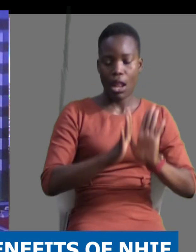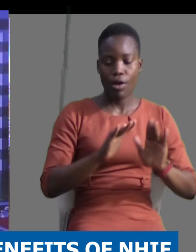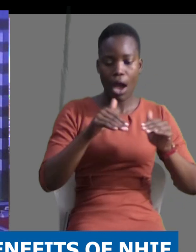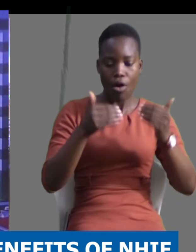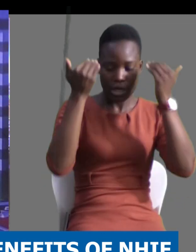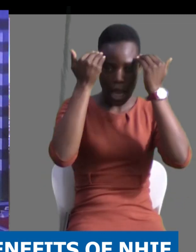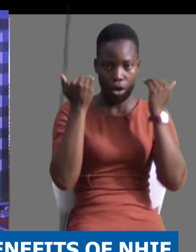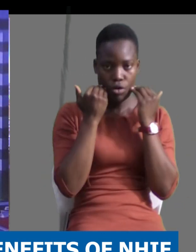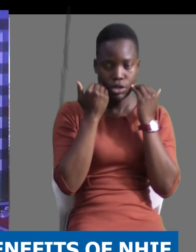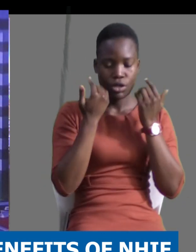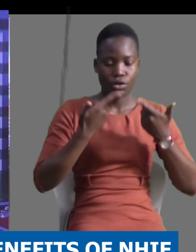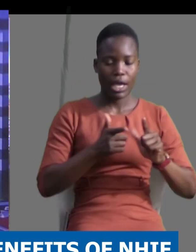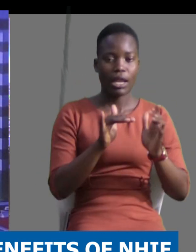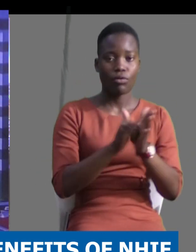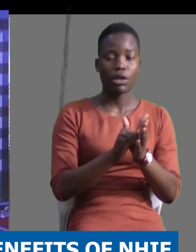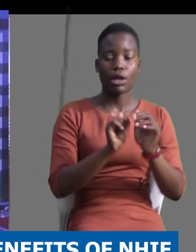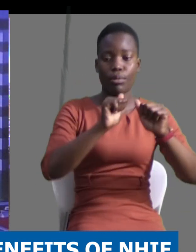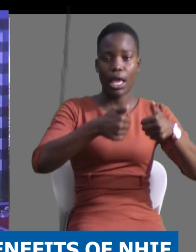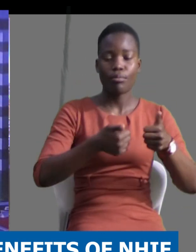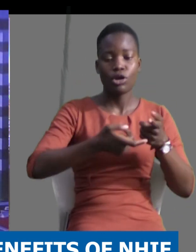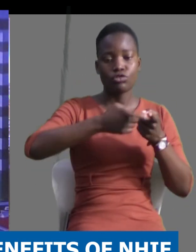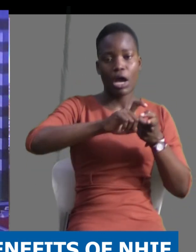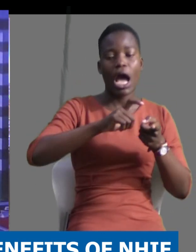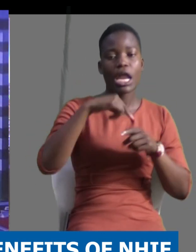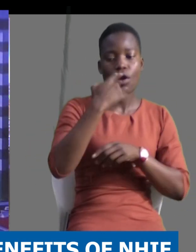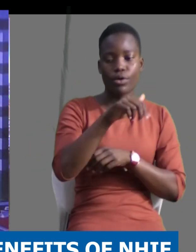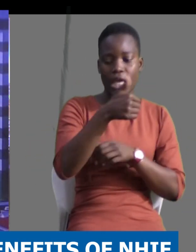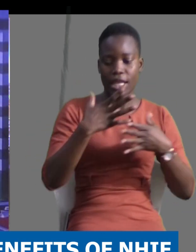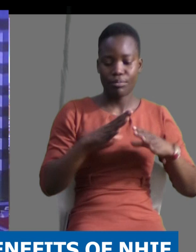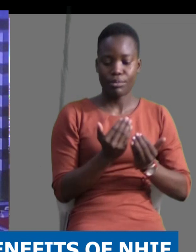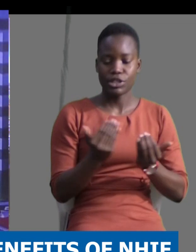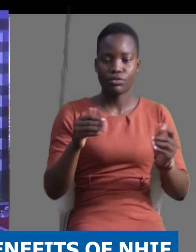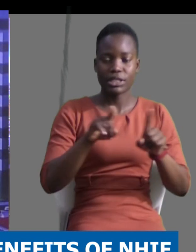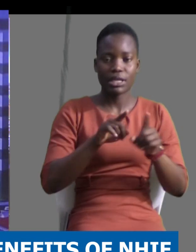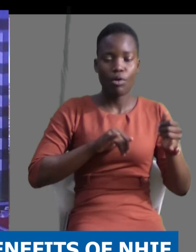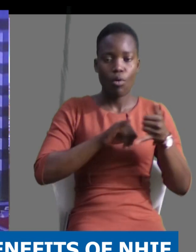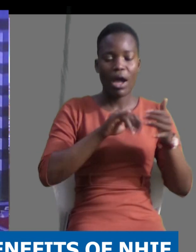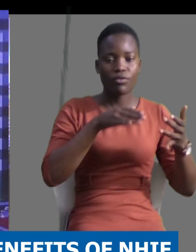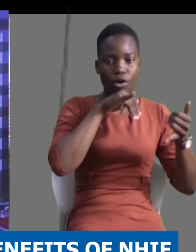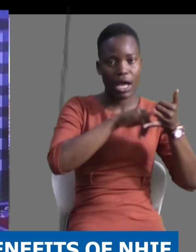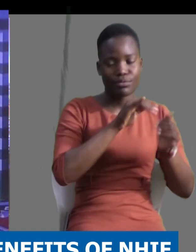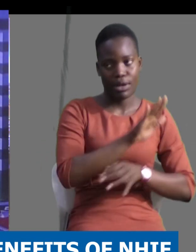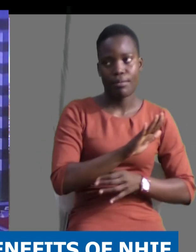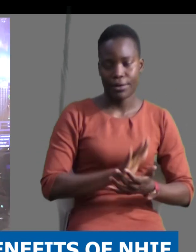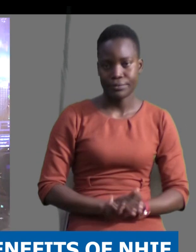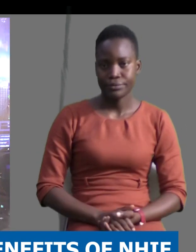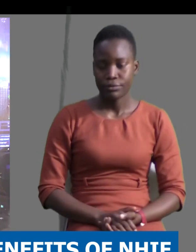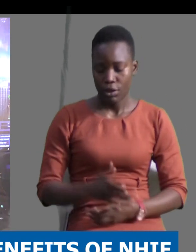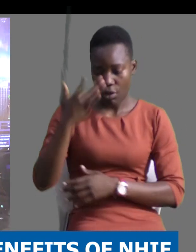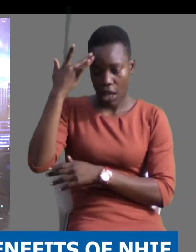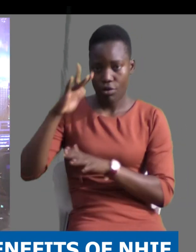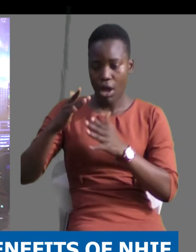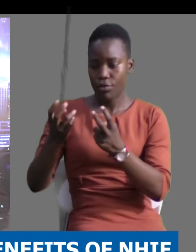magistrate court and all that. Yeah. So we allow that, and we'll be able to add the dependents to your system. Yeah.